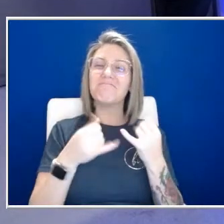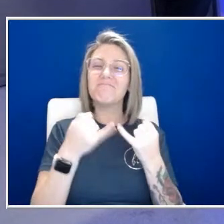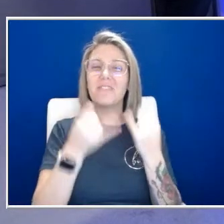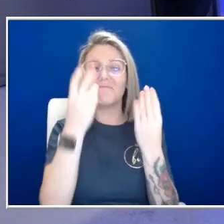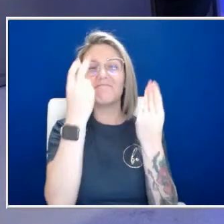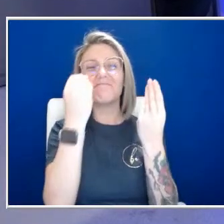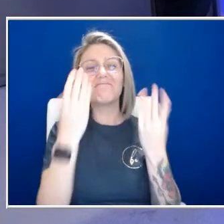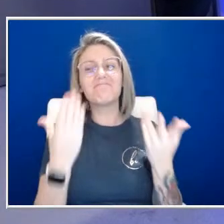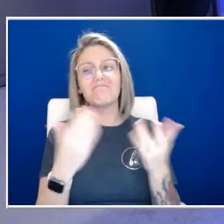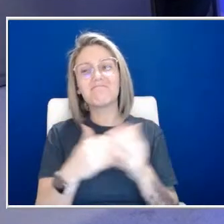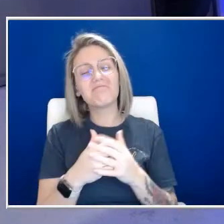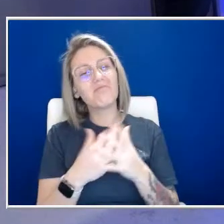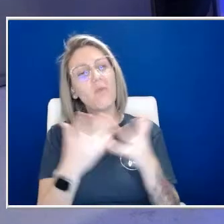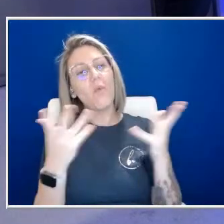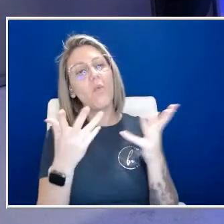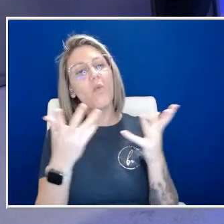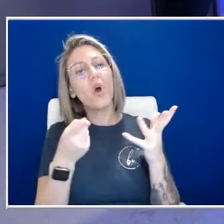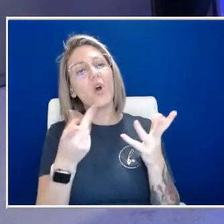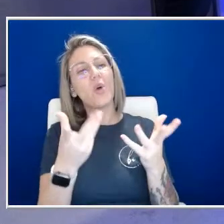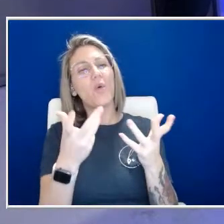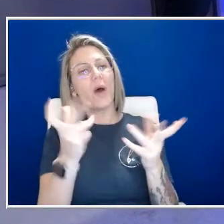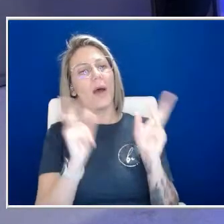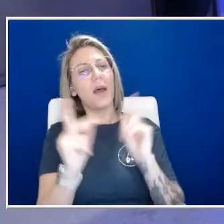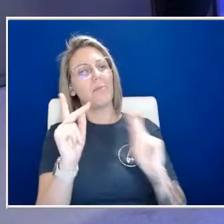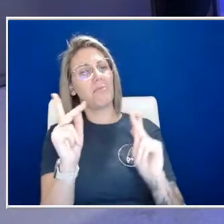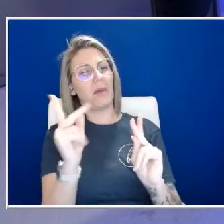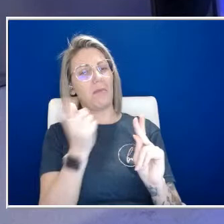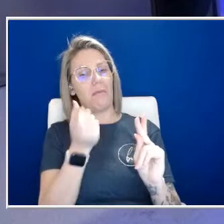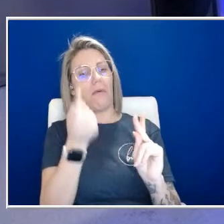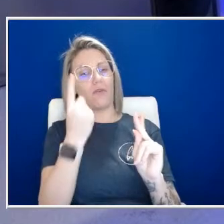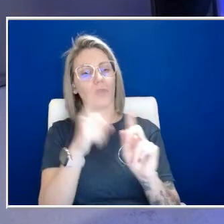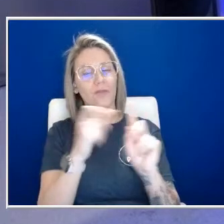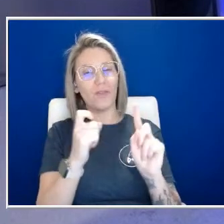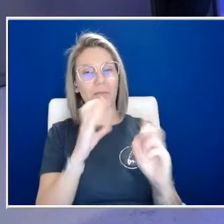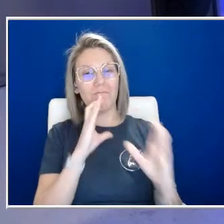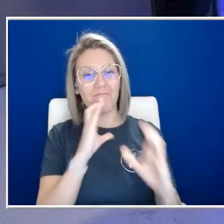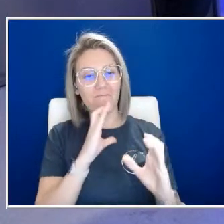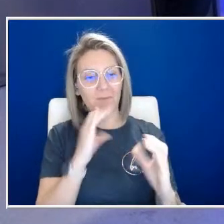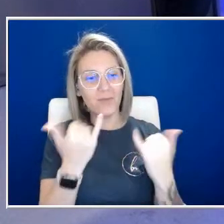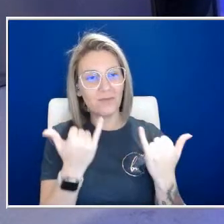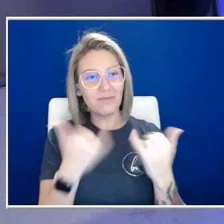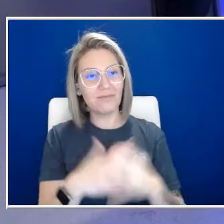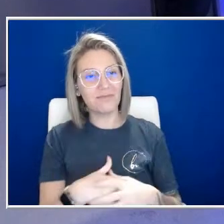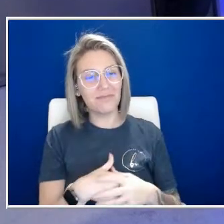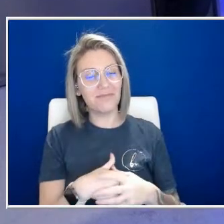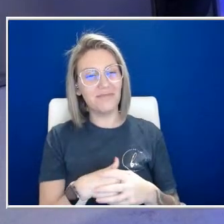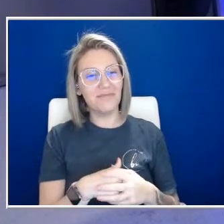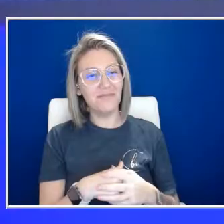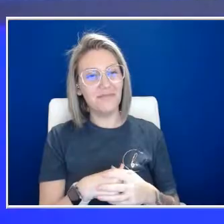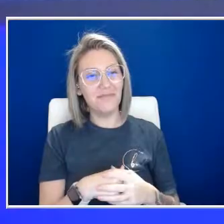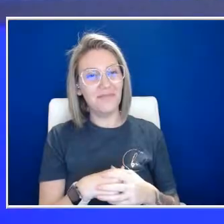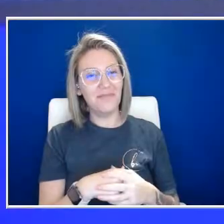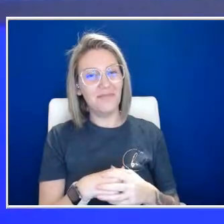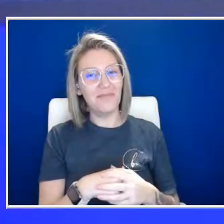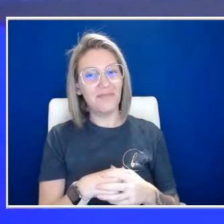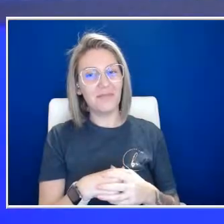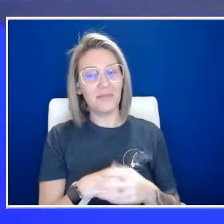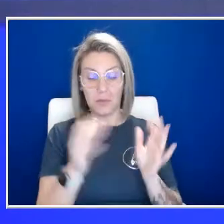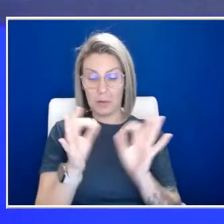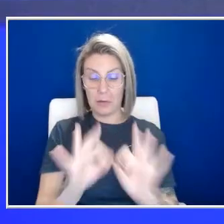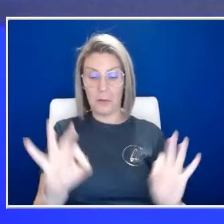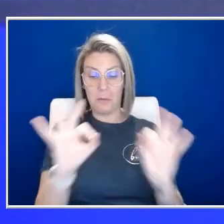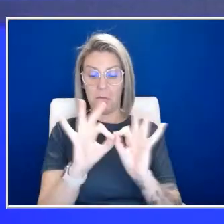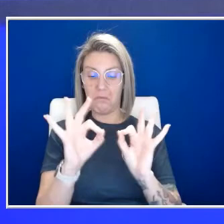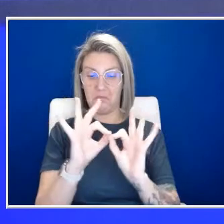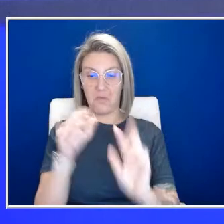folks to take away from our conversation today? What's the big important point we want to drive home? I think the important take home is just kind